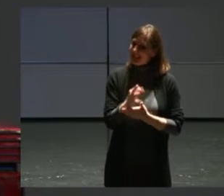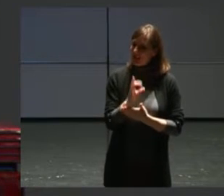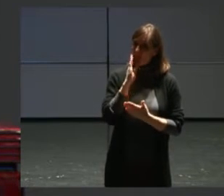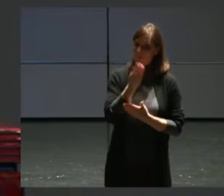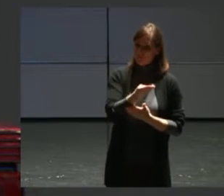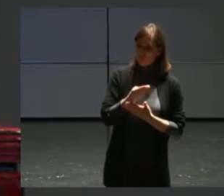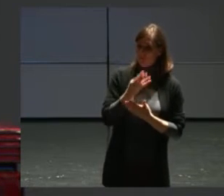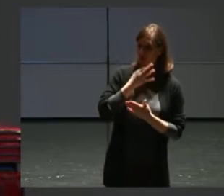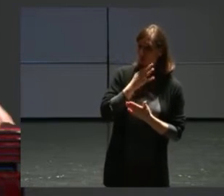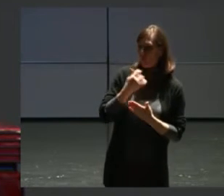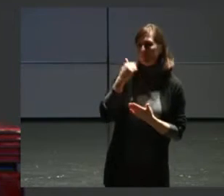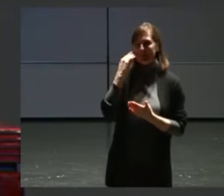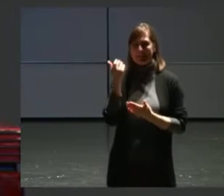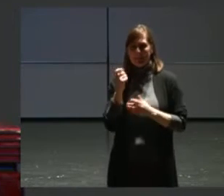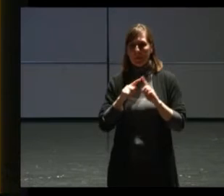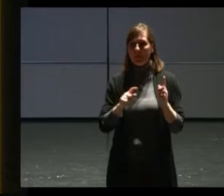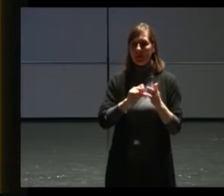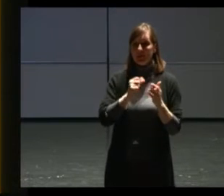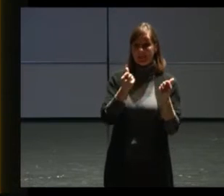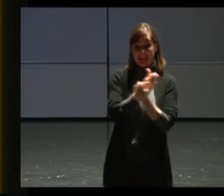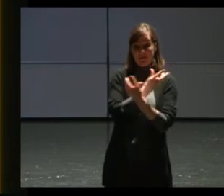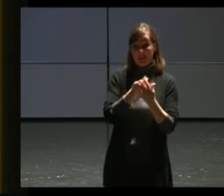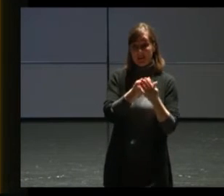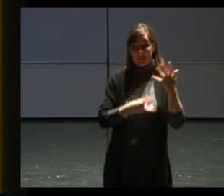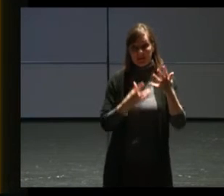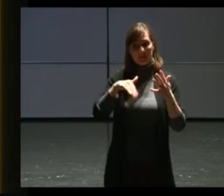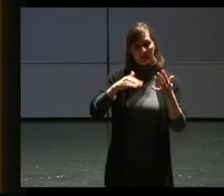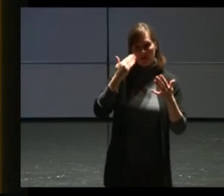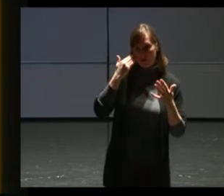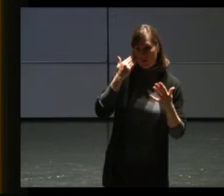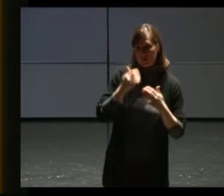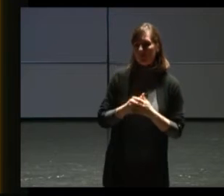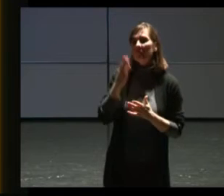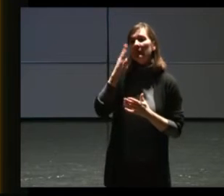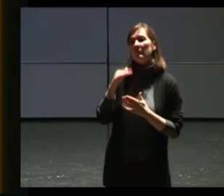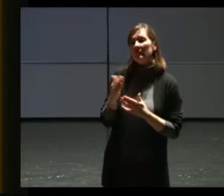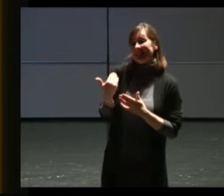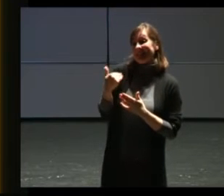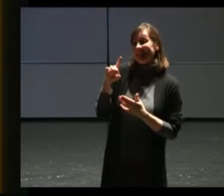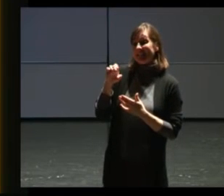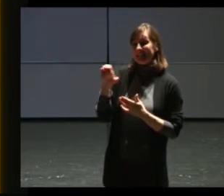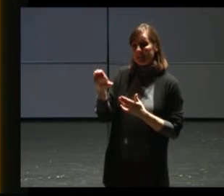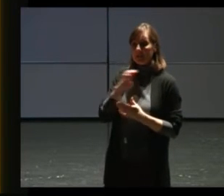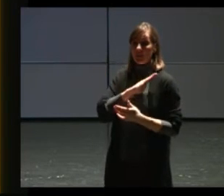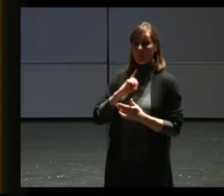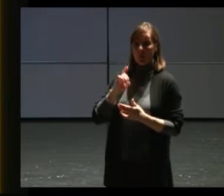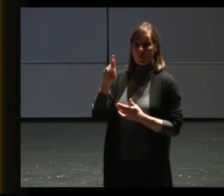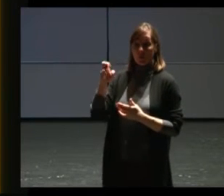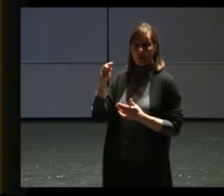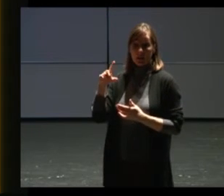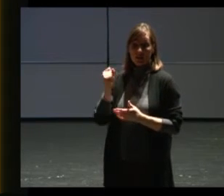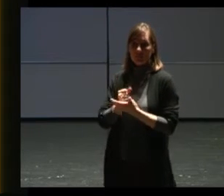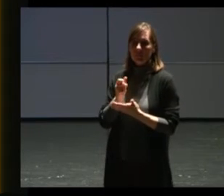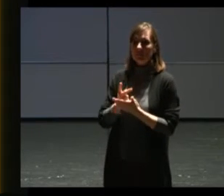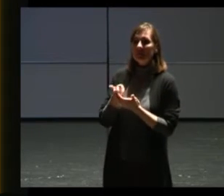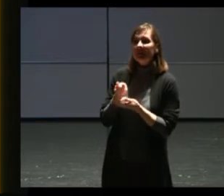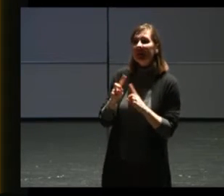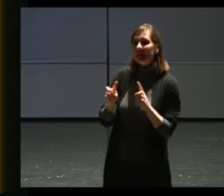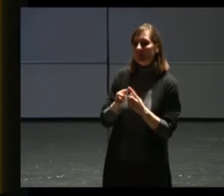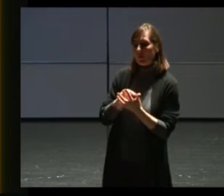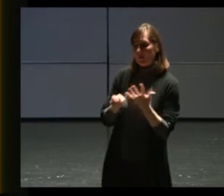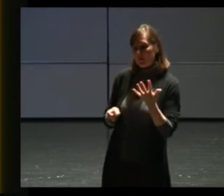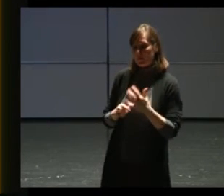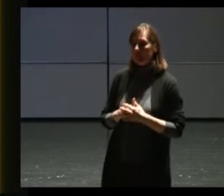this point. One thing we do know is that in December, the Board of Regents approved several different actions. They suggested and